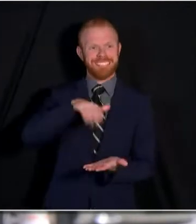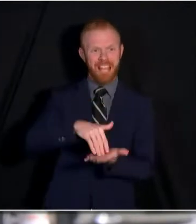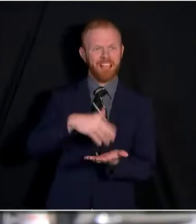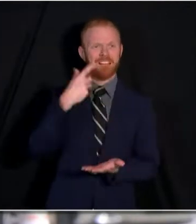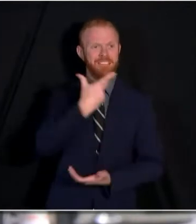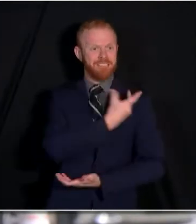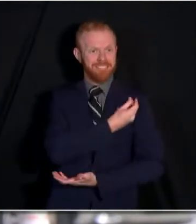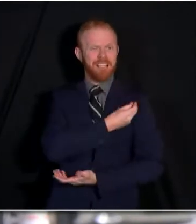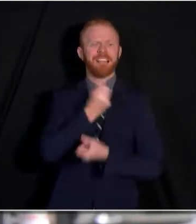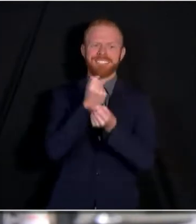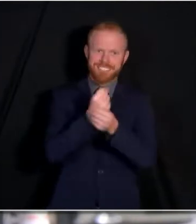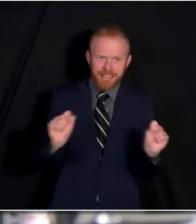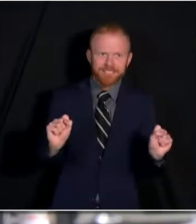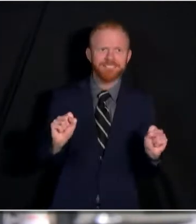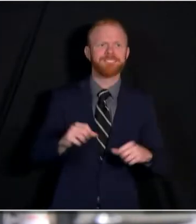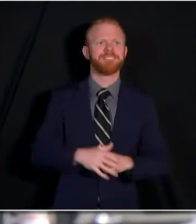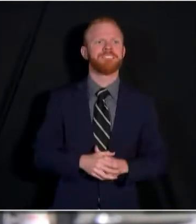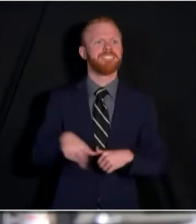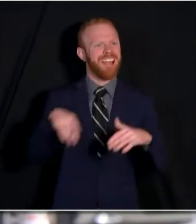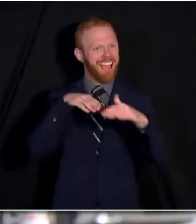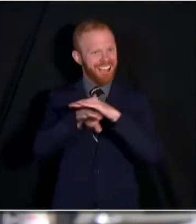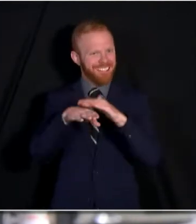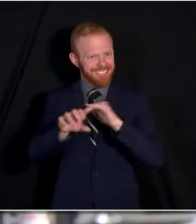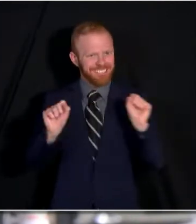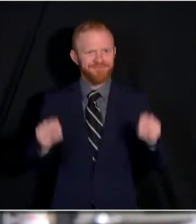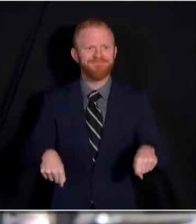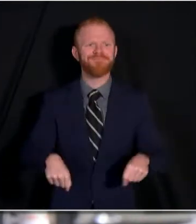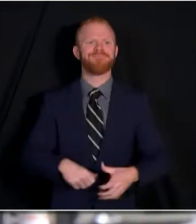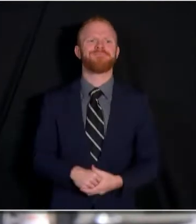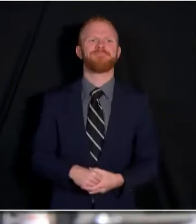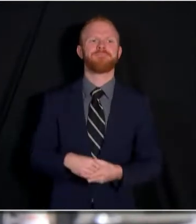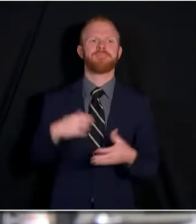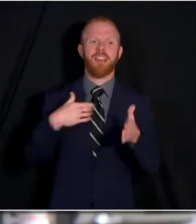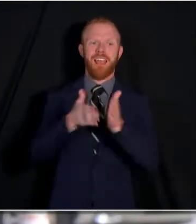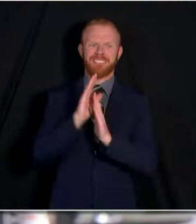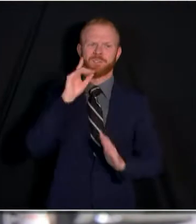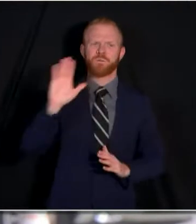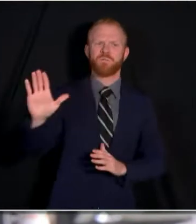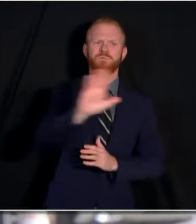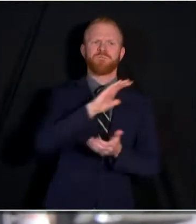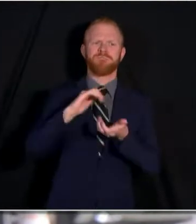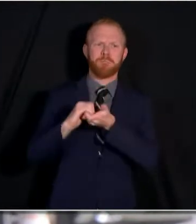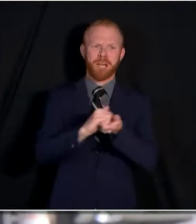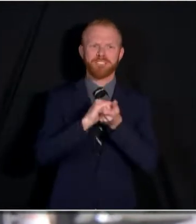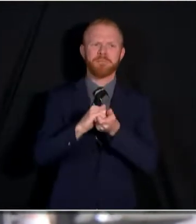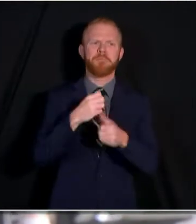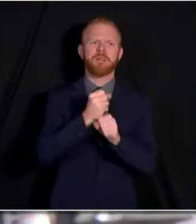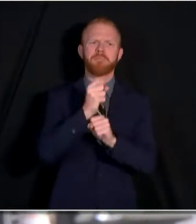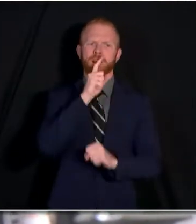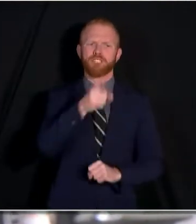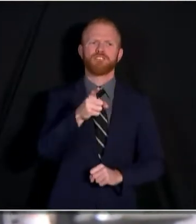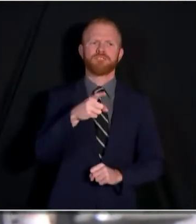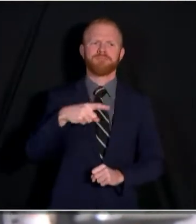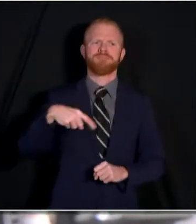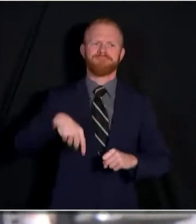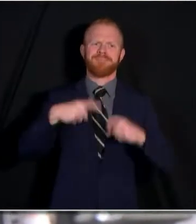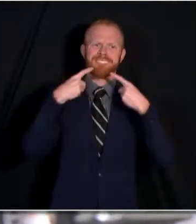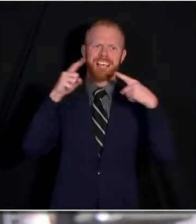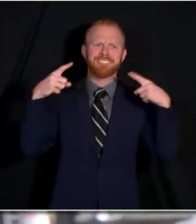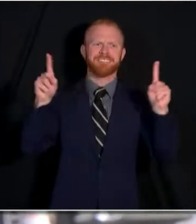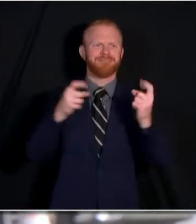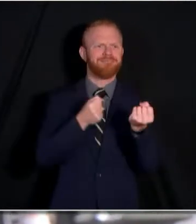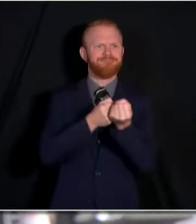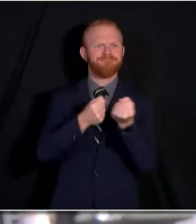safe and they are accessible. I ask for your partnership in ensuring that we are successful in inoculating our neighbors, protecting